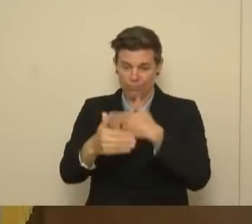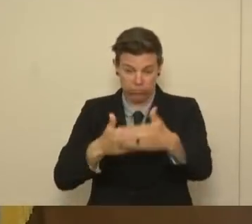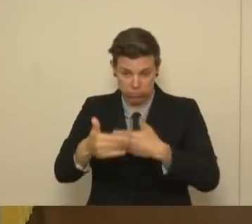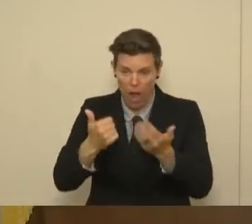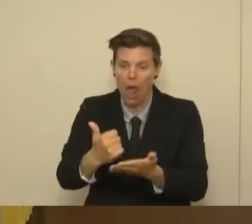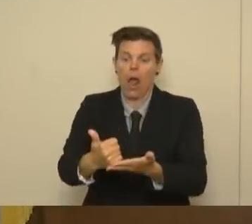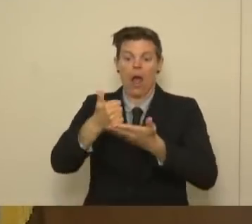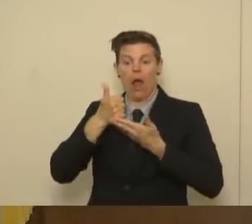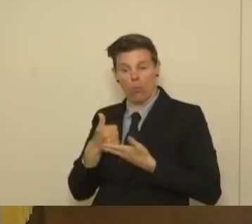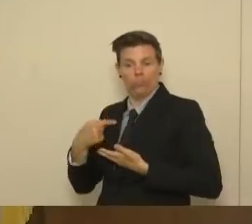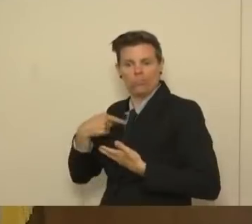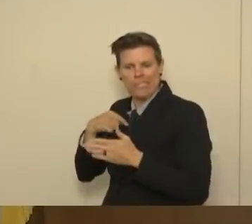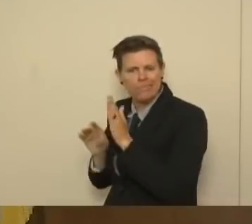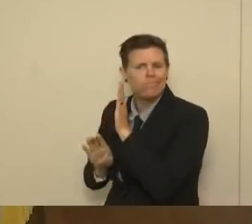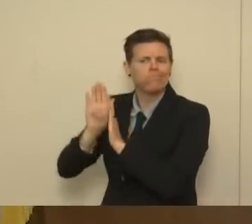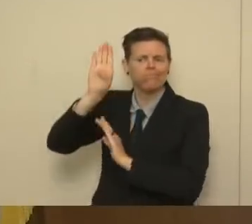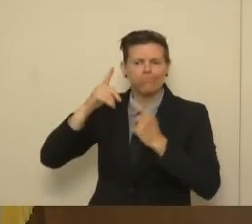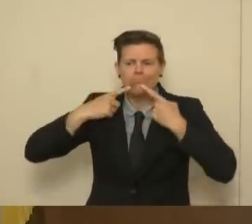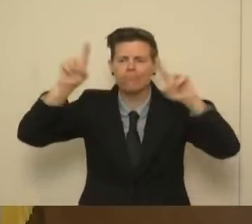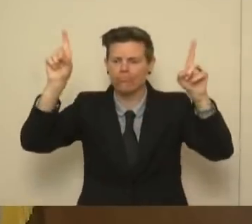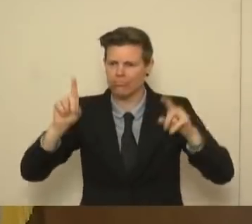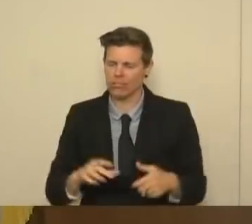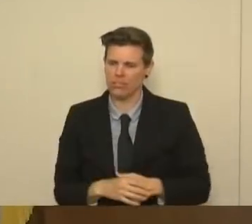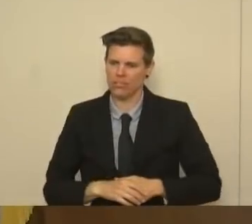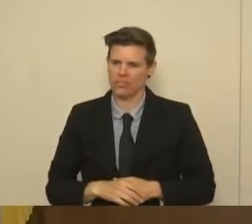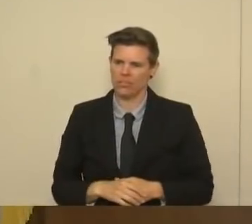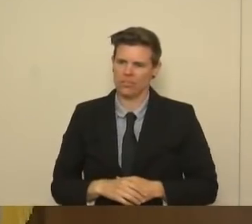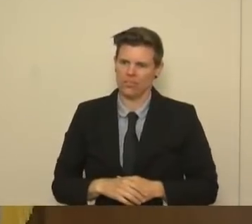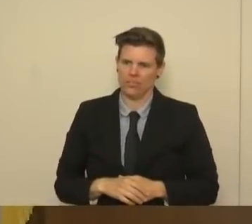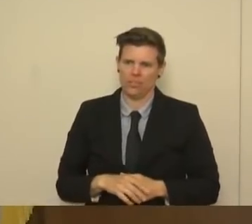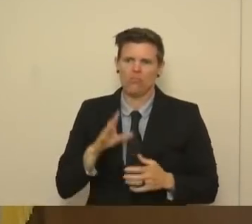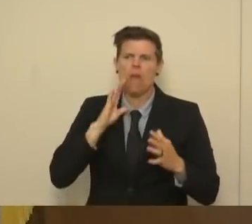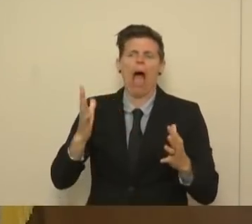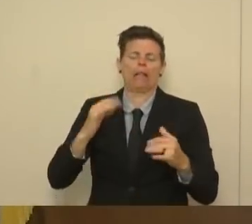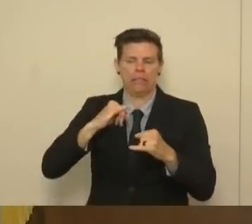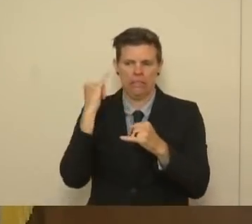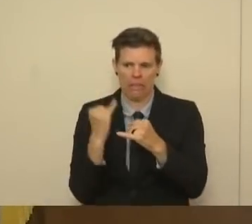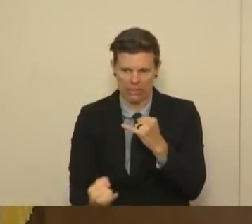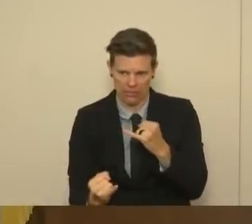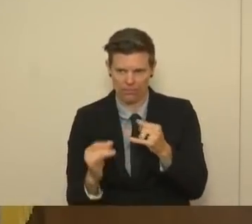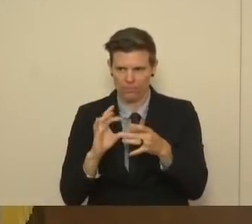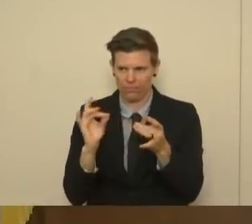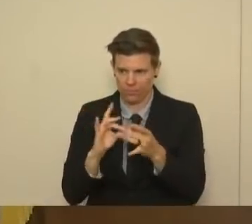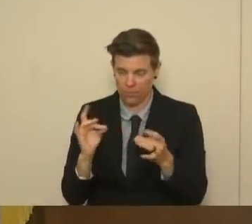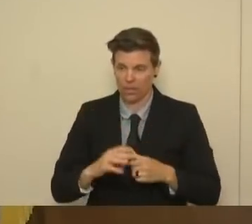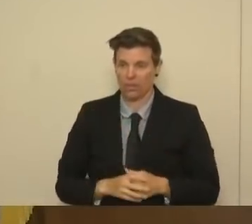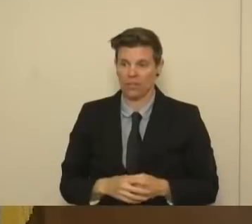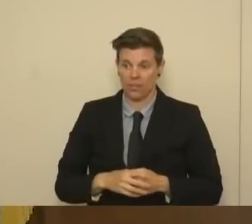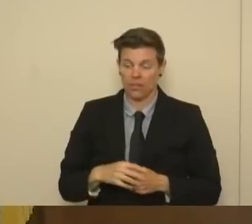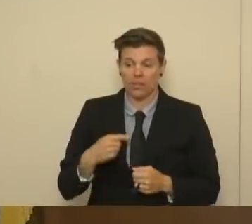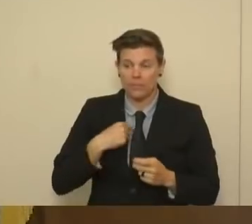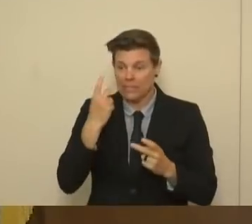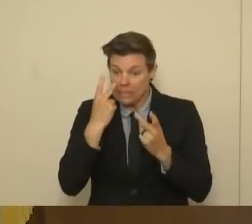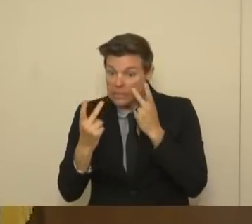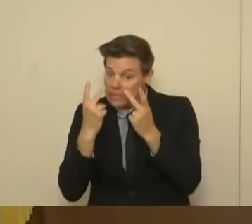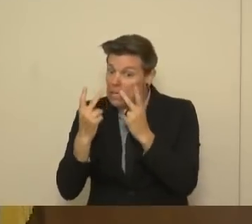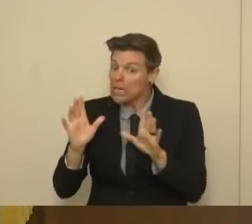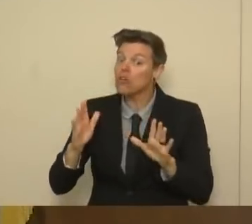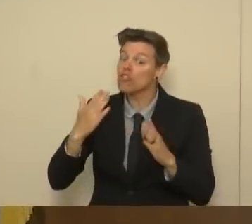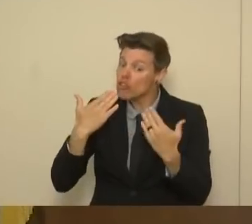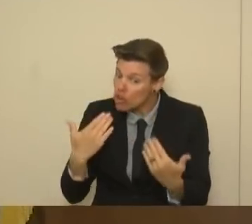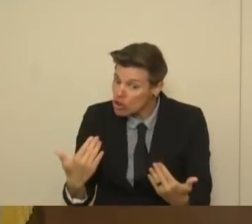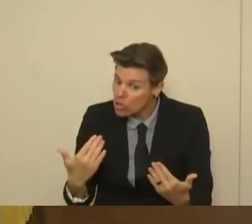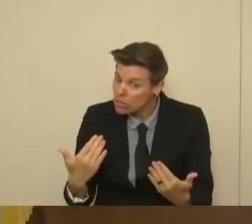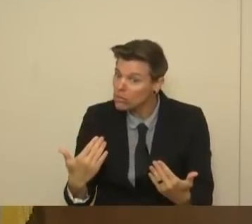about where we go. So I really appreciate that. I just want to end with this. This is good news. We're doing it right. We're showing that we can do it right. But